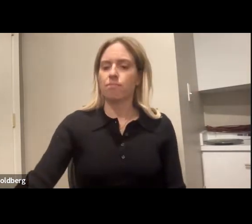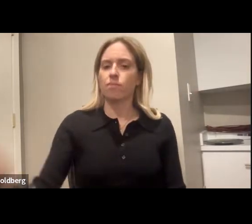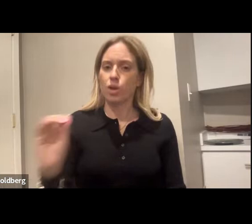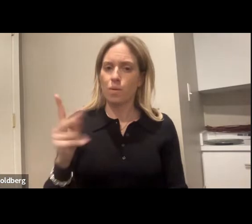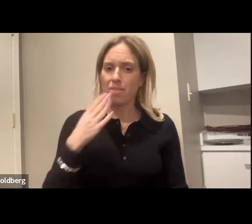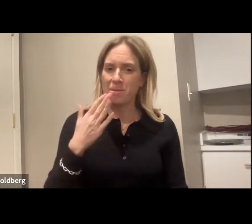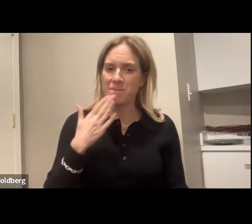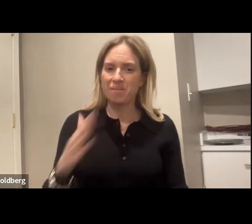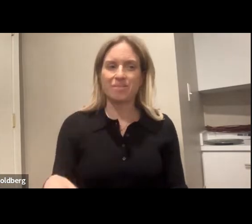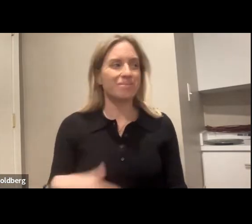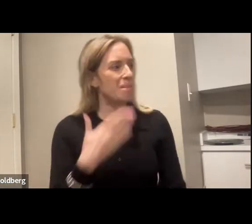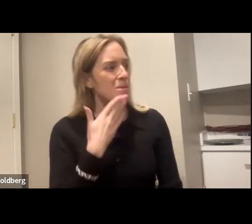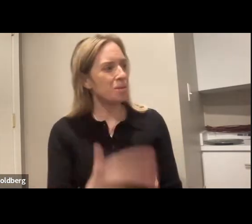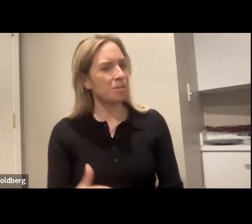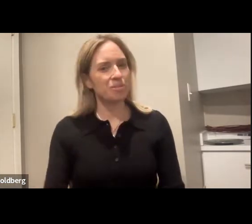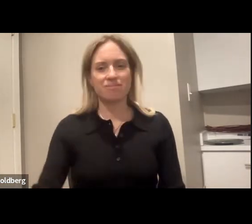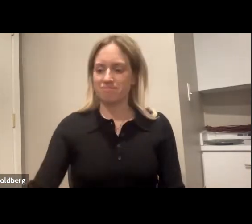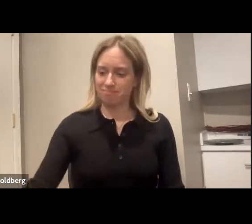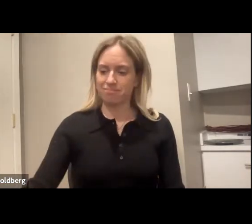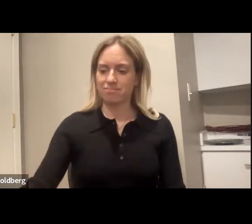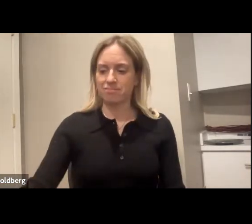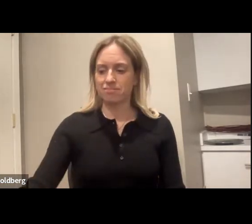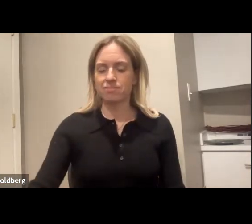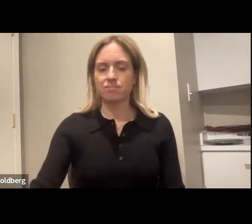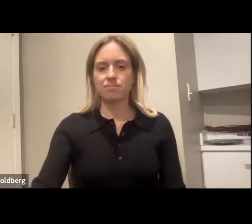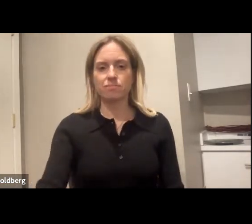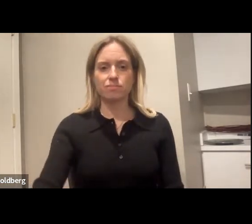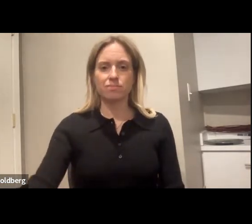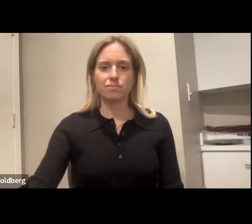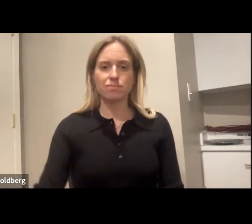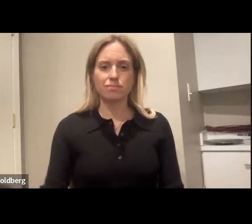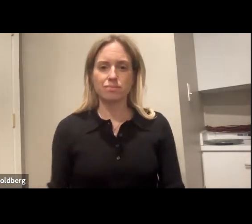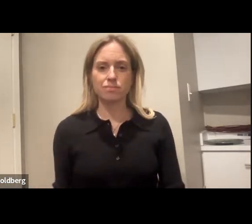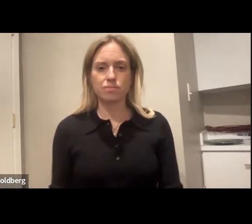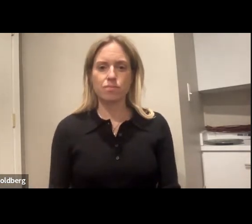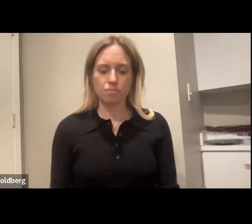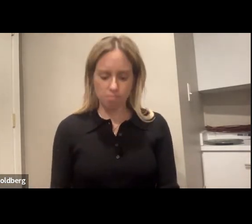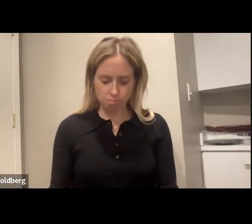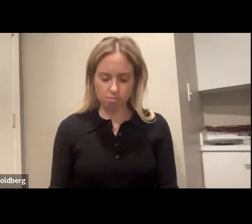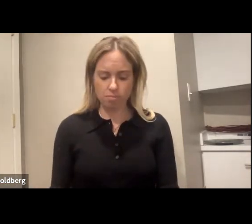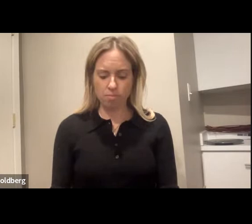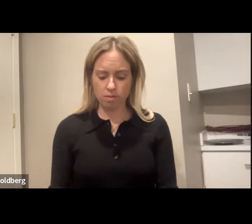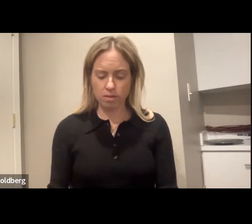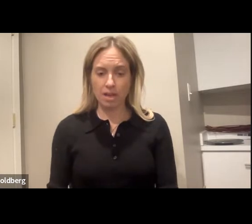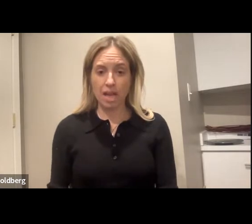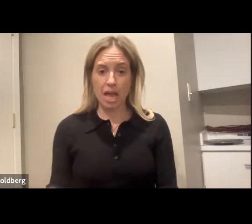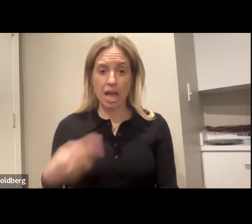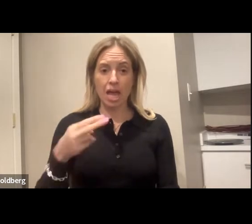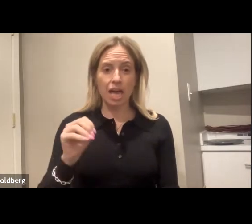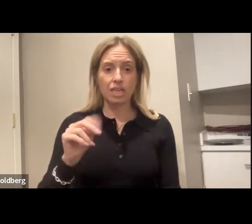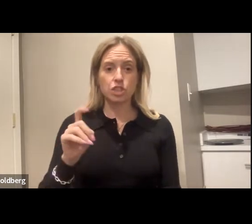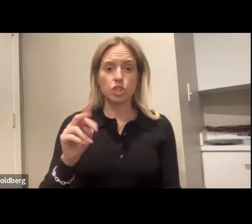You're welcome. Thank you. Okay, no other commissioners. Commissioner Henderson, you had a question?